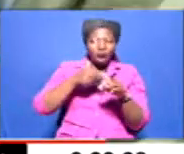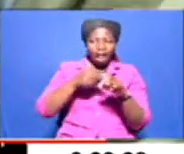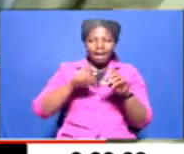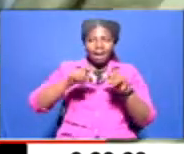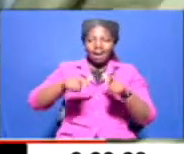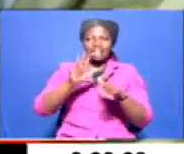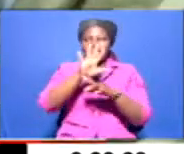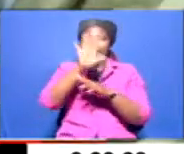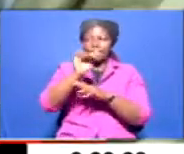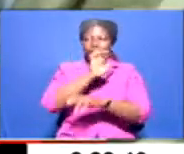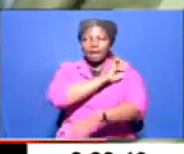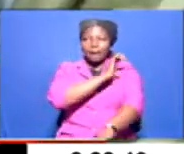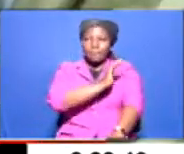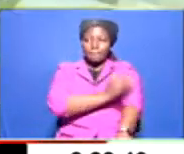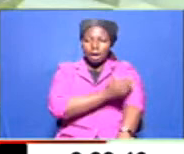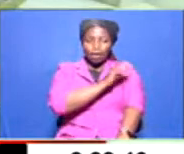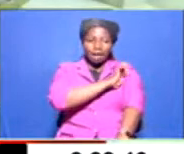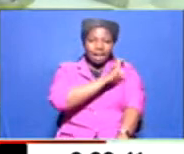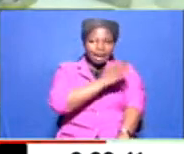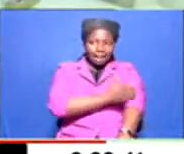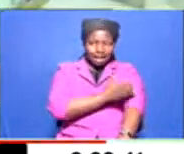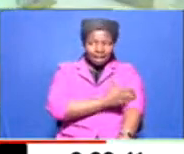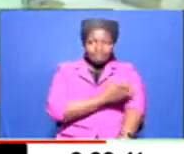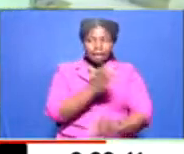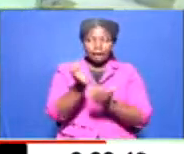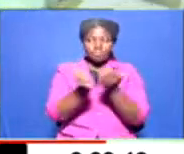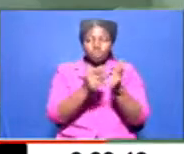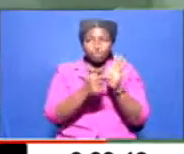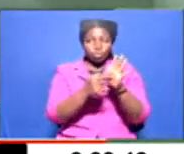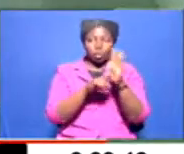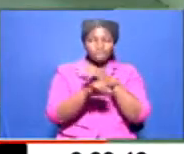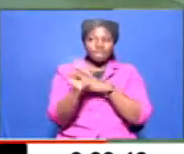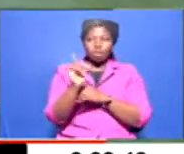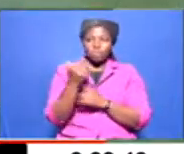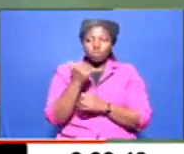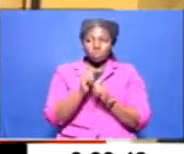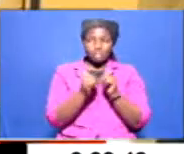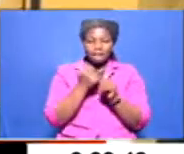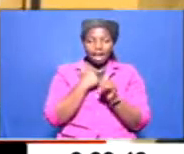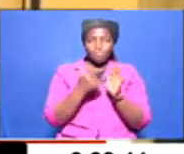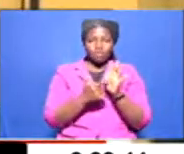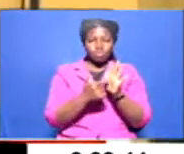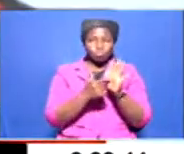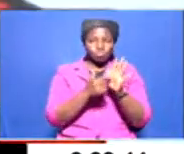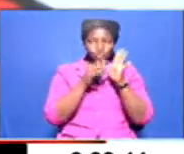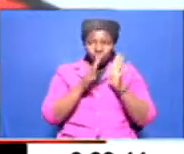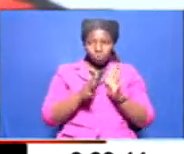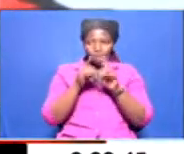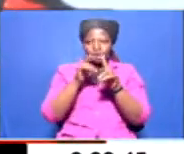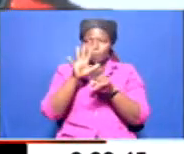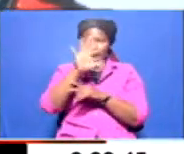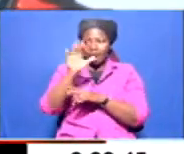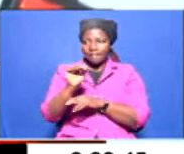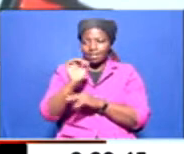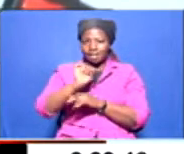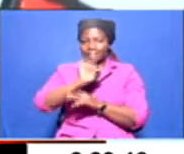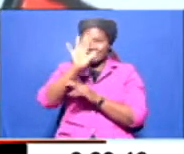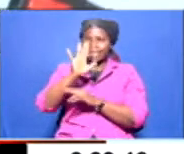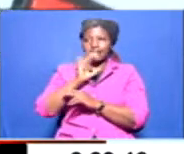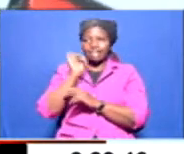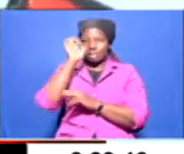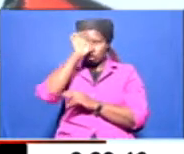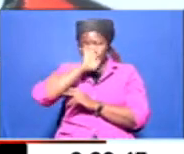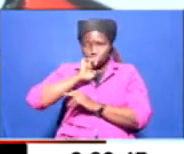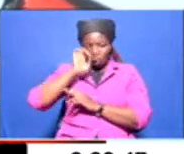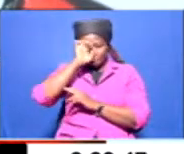International Trade Exhibition in Nairobi that has attracted exhibitors from Africa, Asia and Europe. Solar photovoltaics